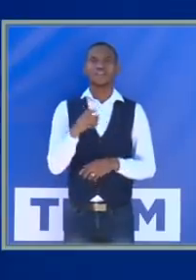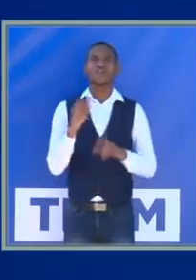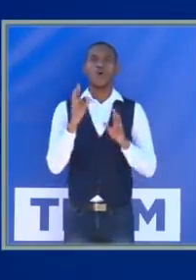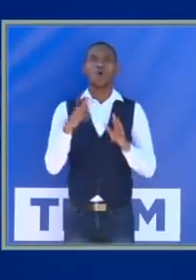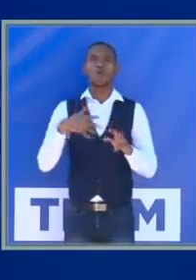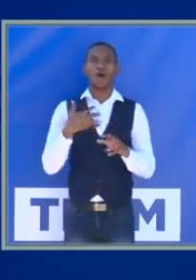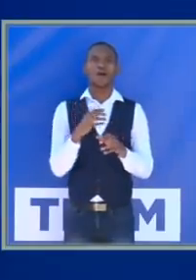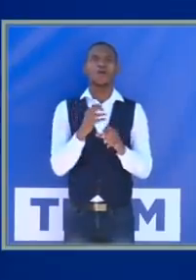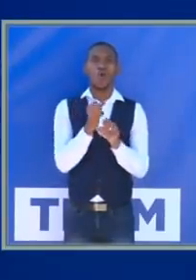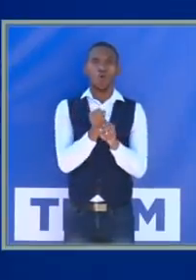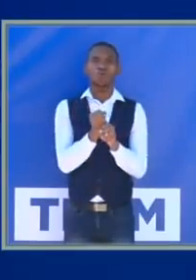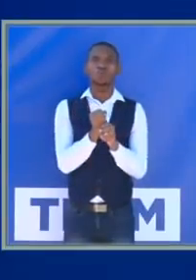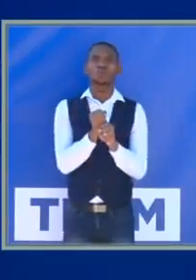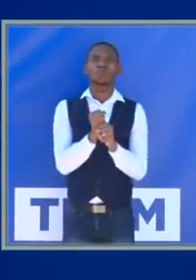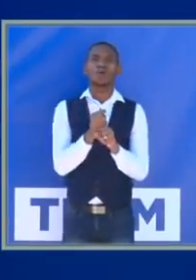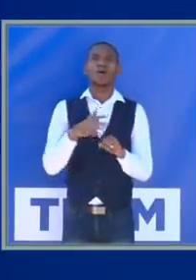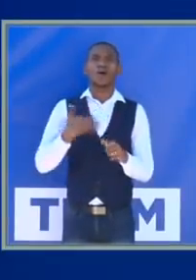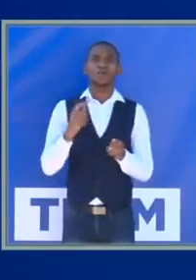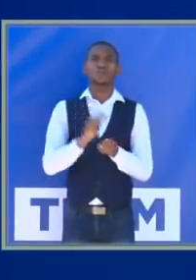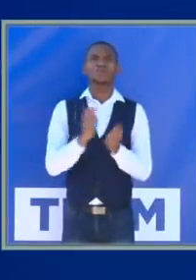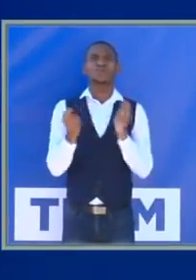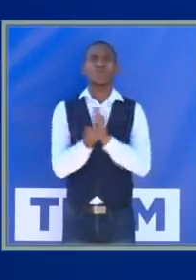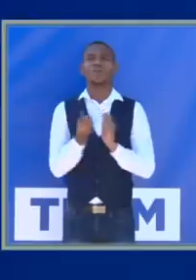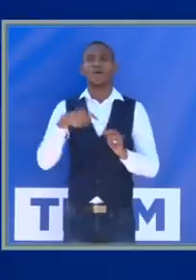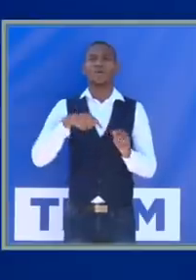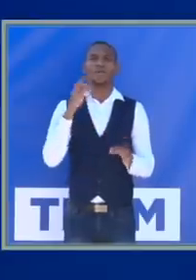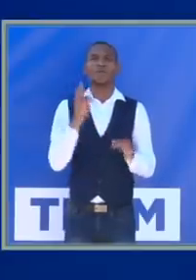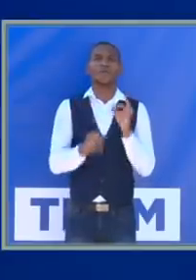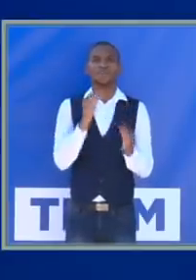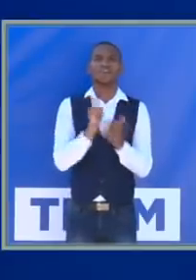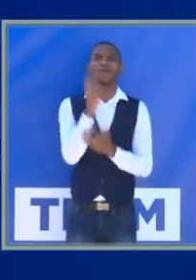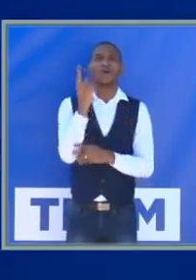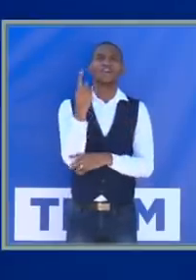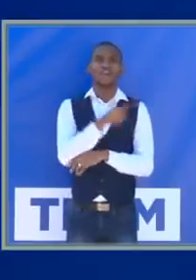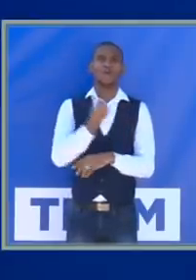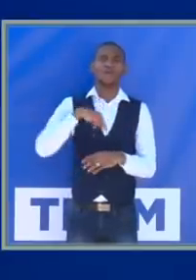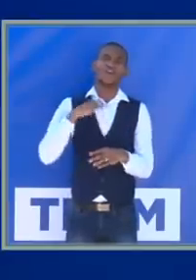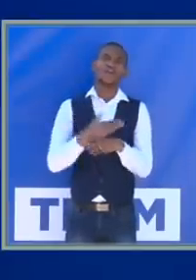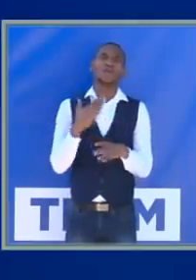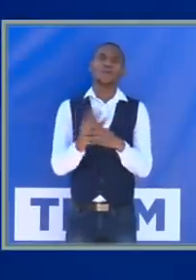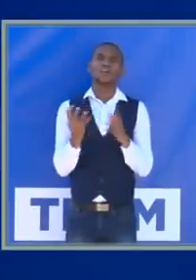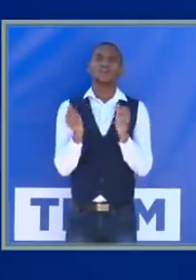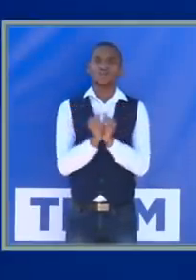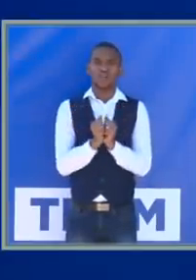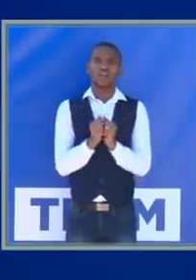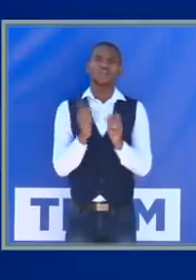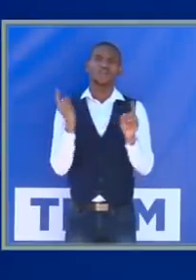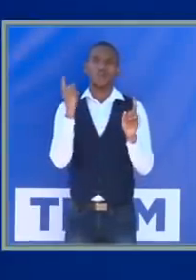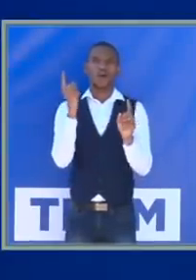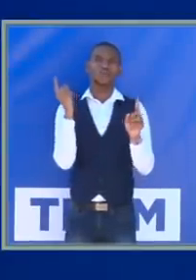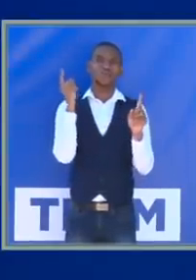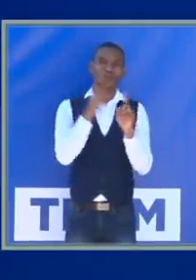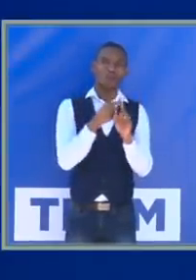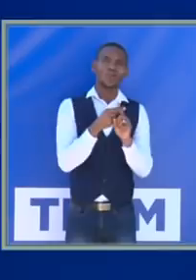on to. I want to reform our politics so that one day we can work together into one goal, instead